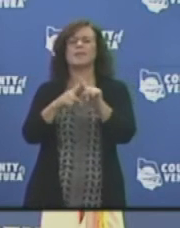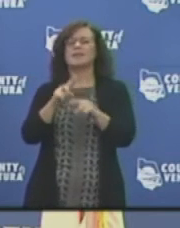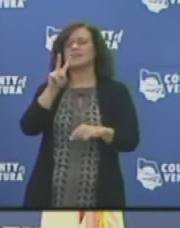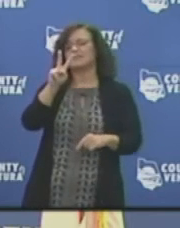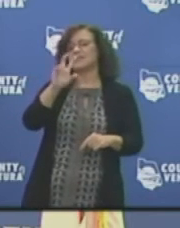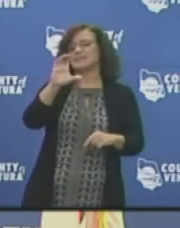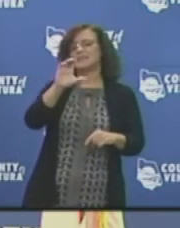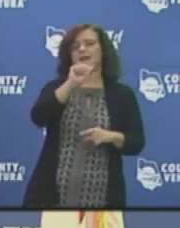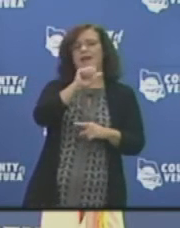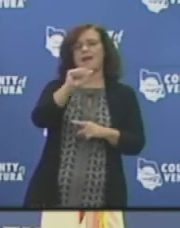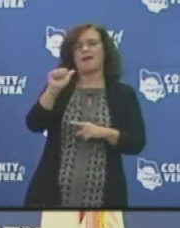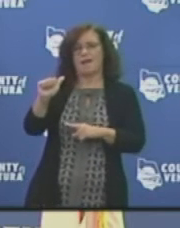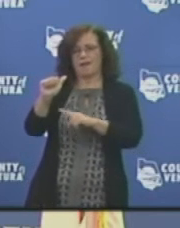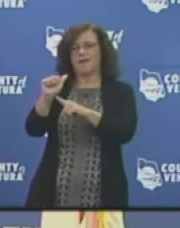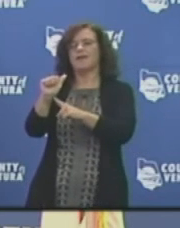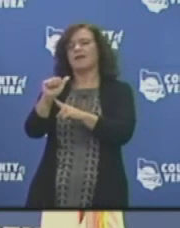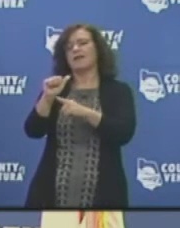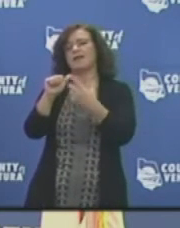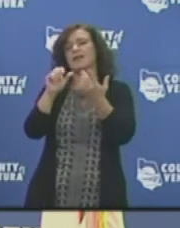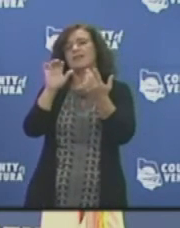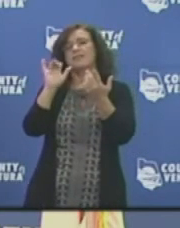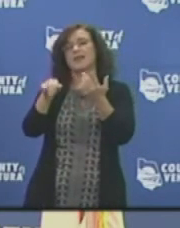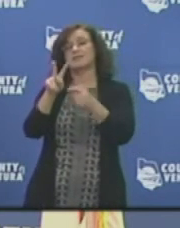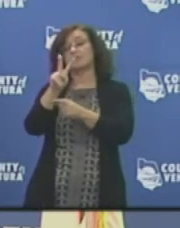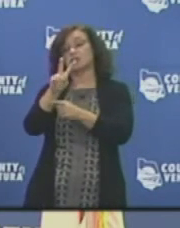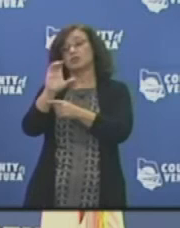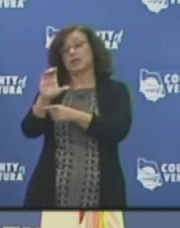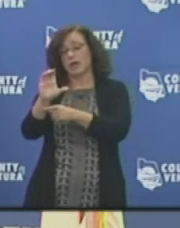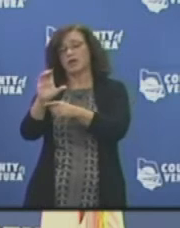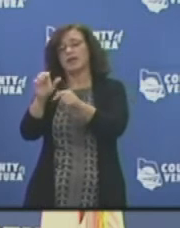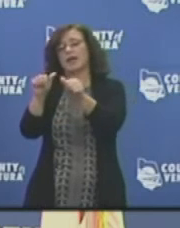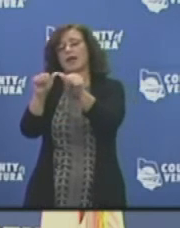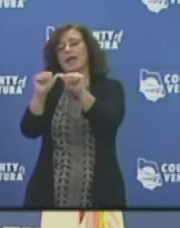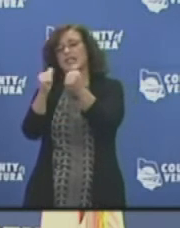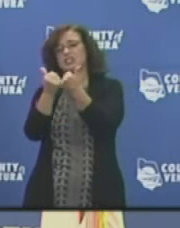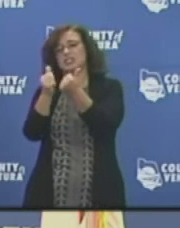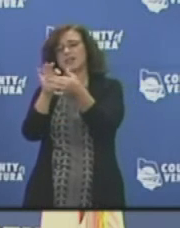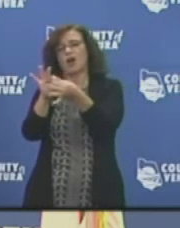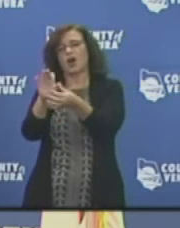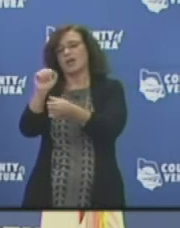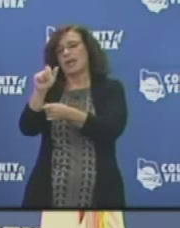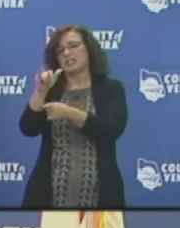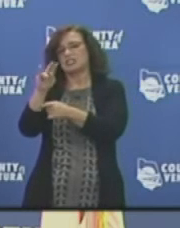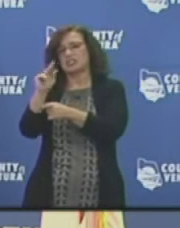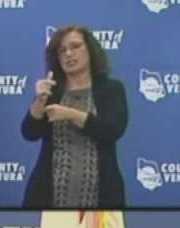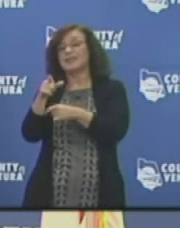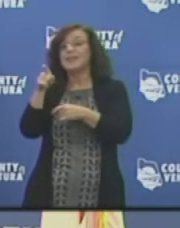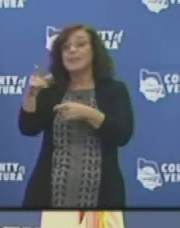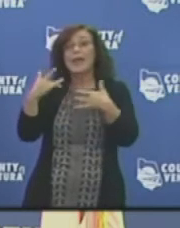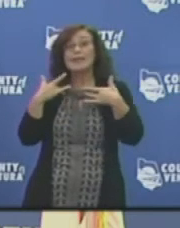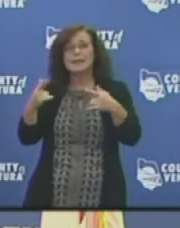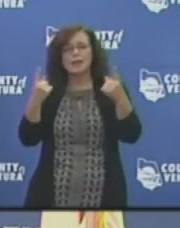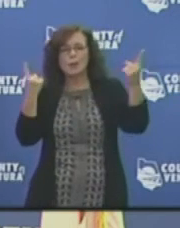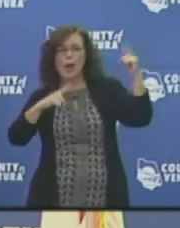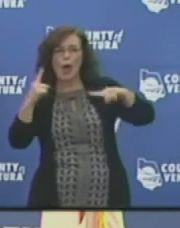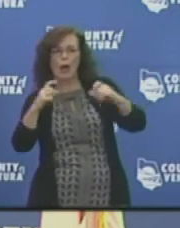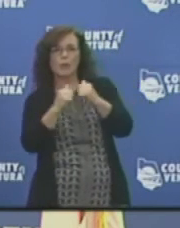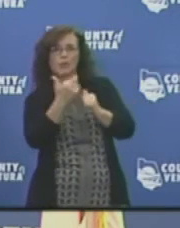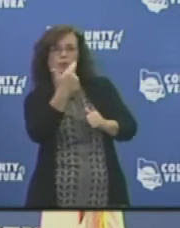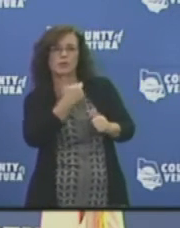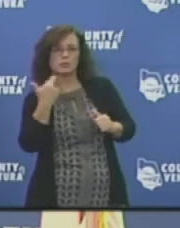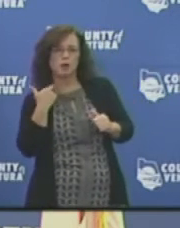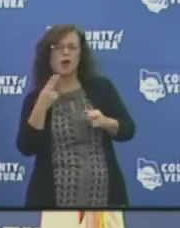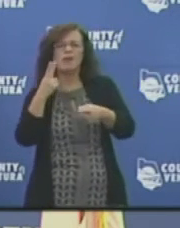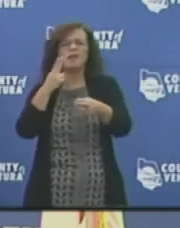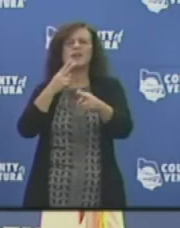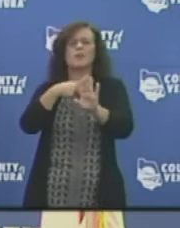has I just think it's a really beautiful program, working with local restaurants, working with the Great Plates